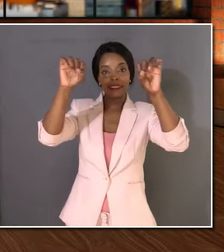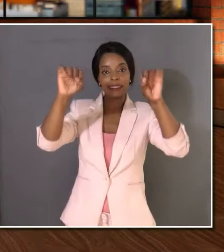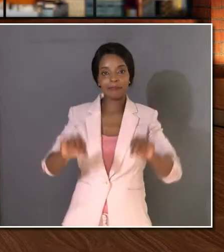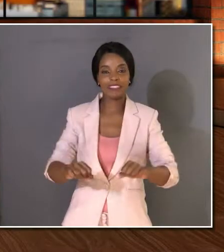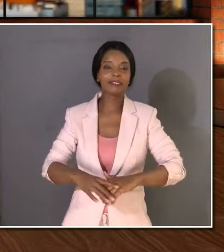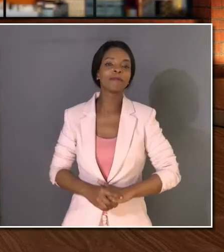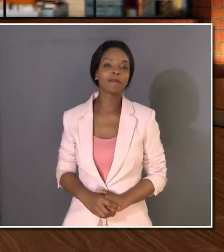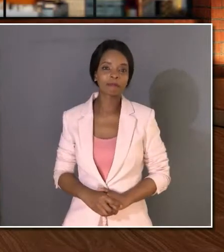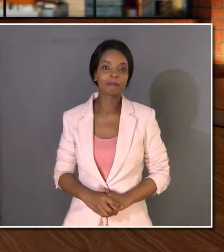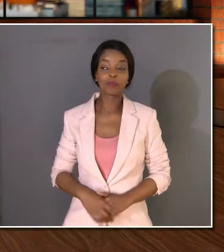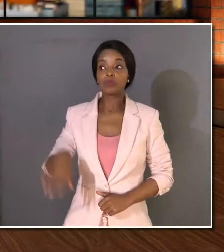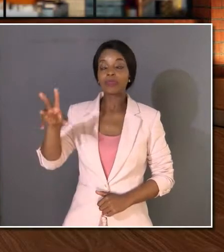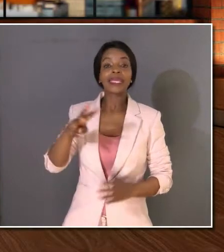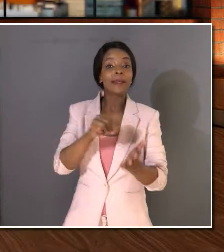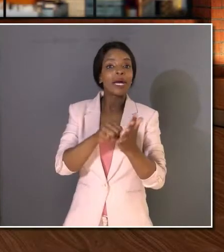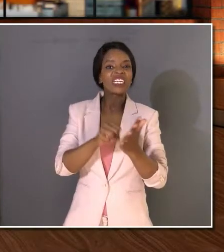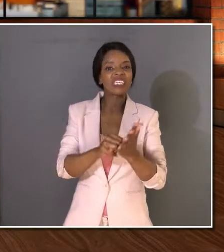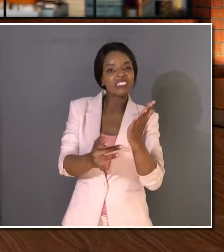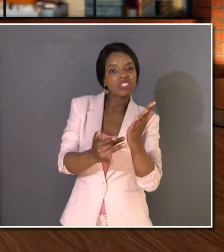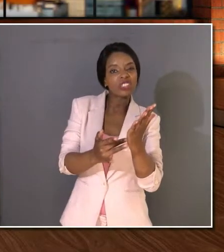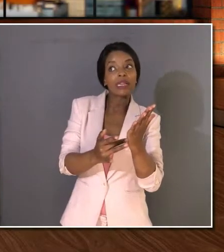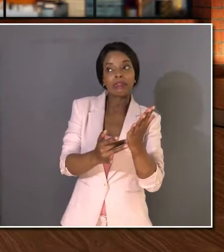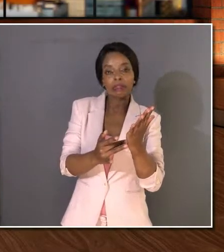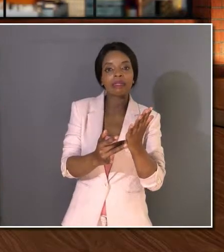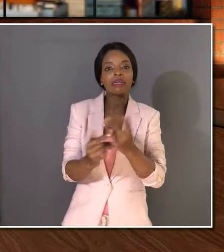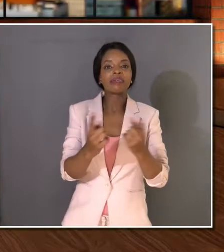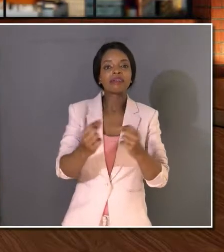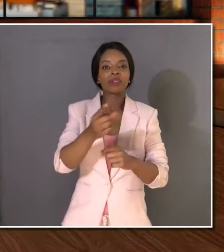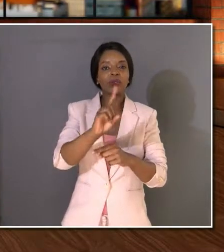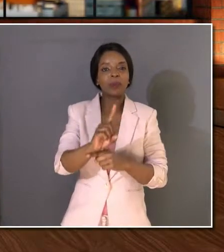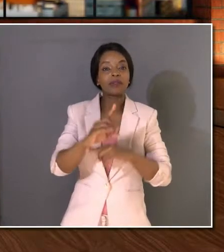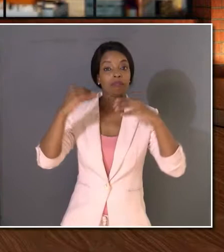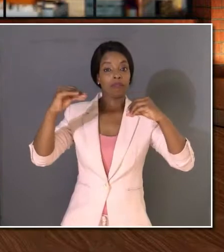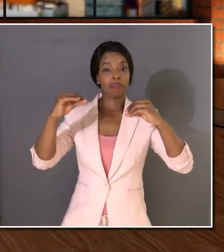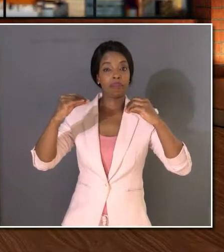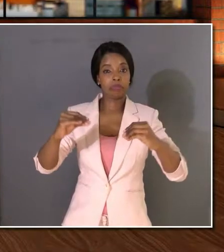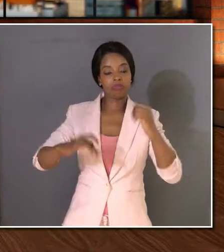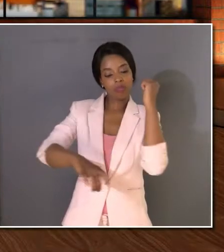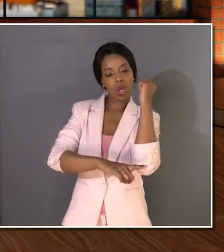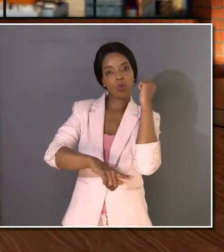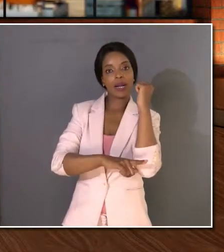A digital market system connecting informal micro-enterprises with local customers.